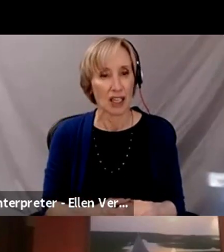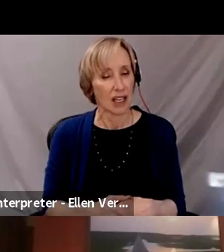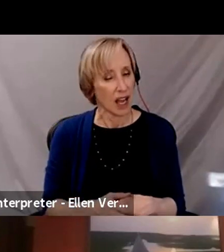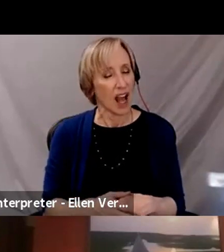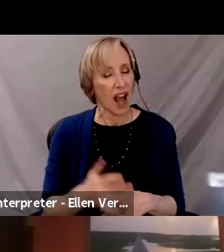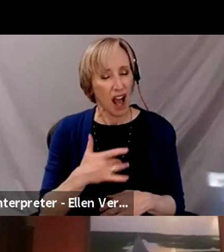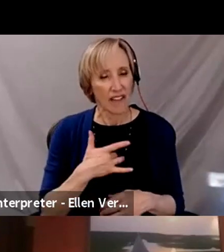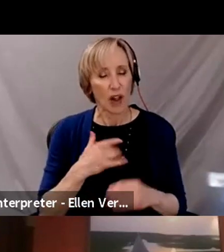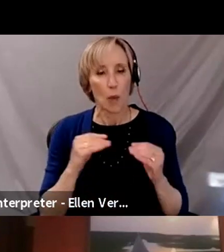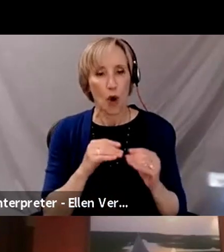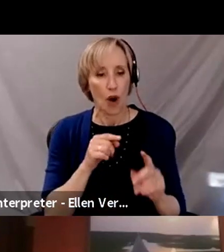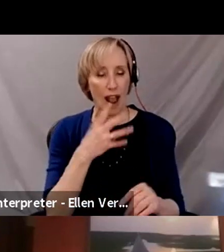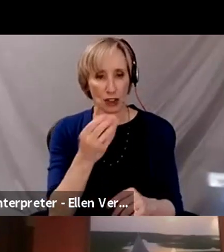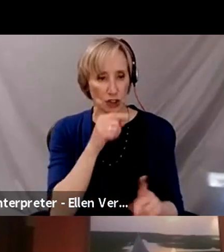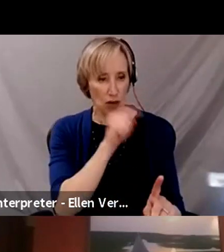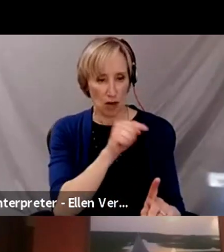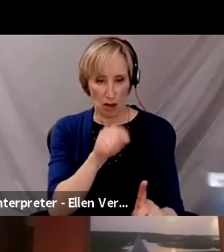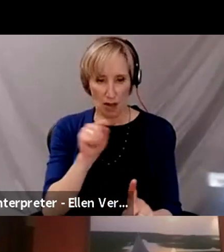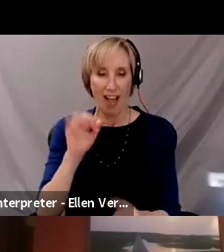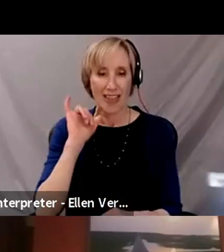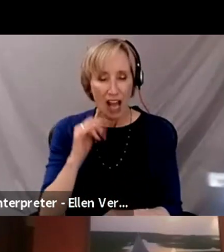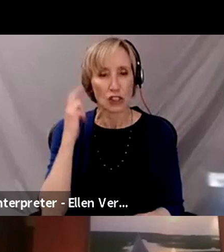are easy to point to.